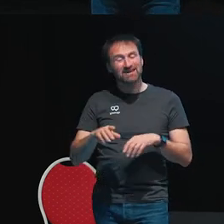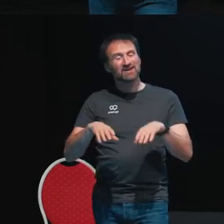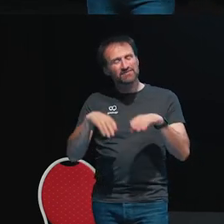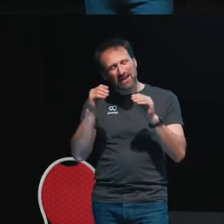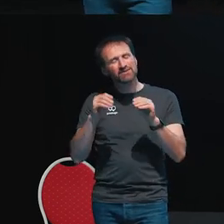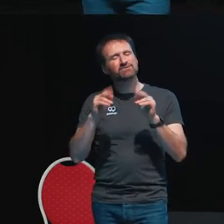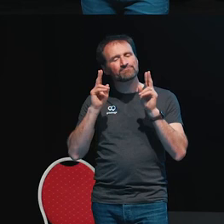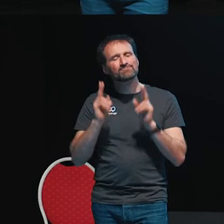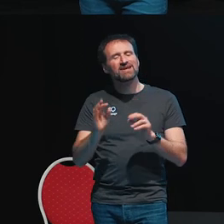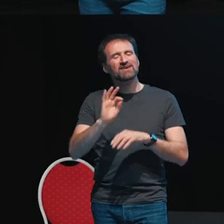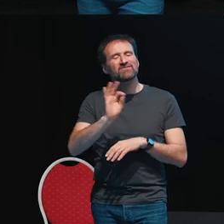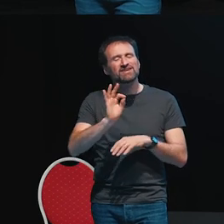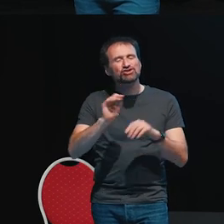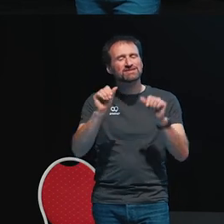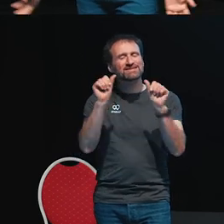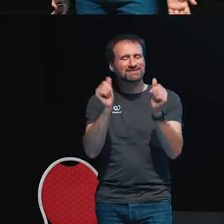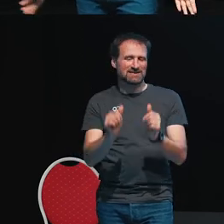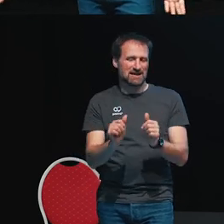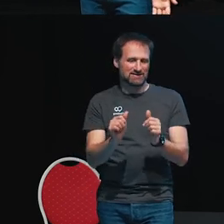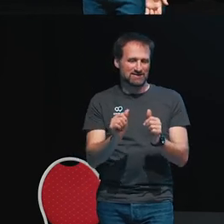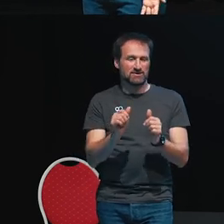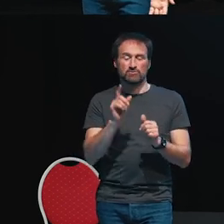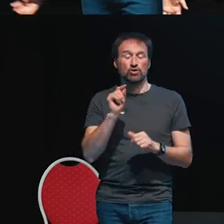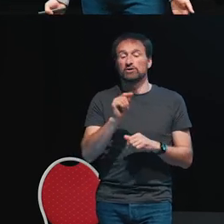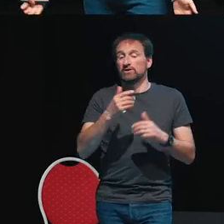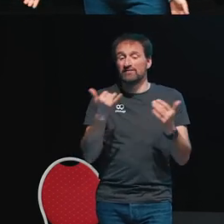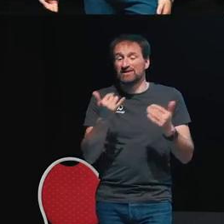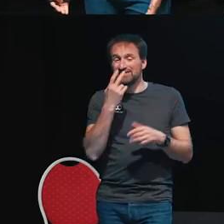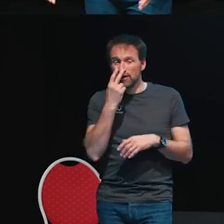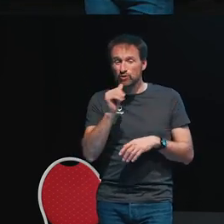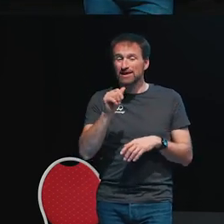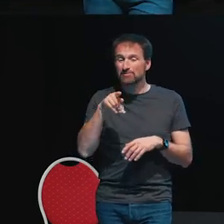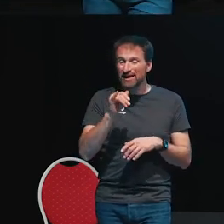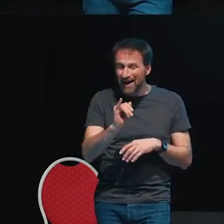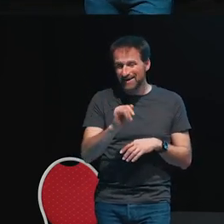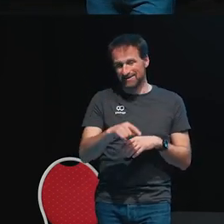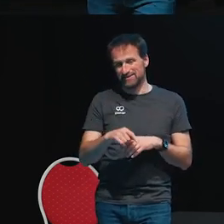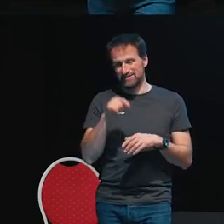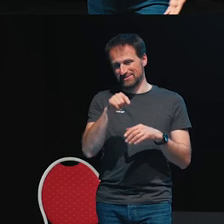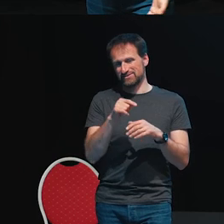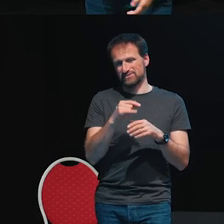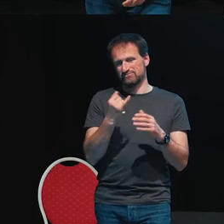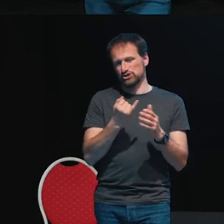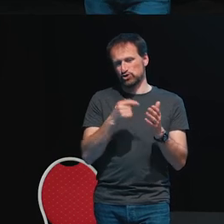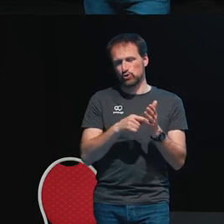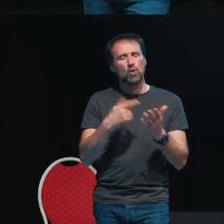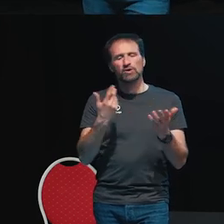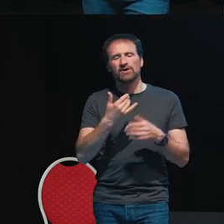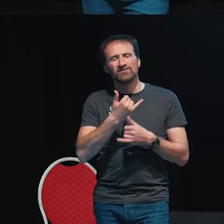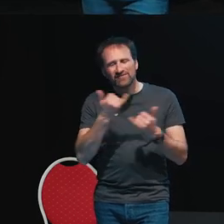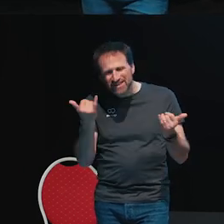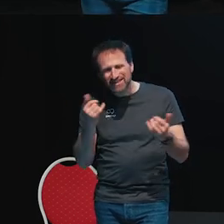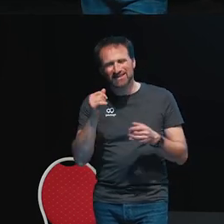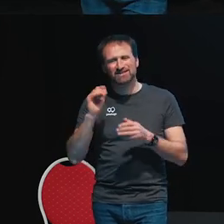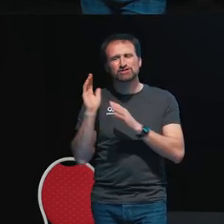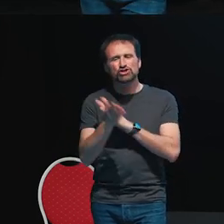You might think about what kind of API that it should look like or what kind of surface area should it provide. And